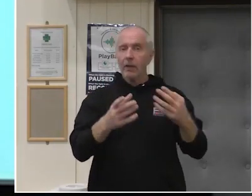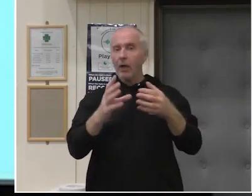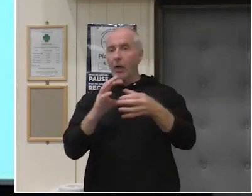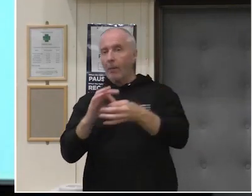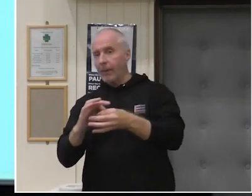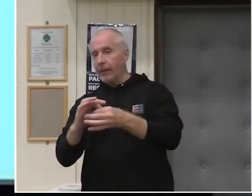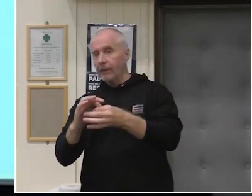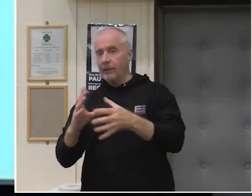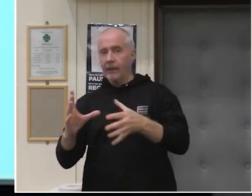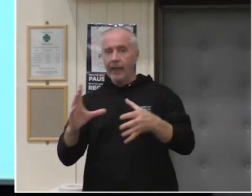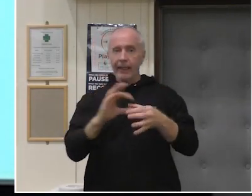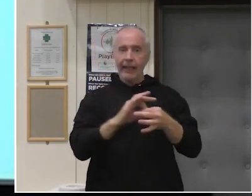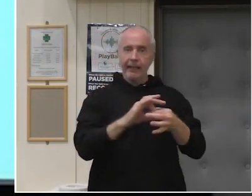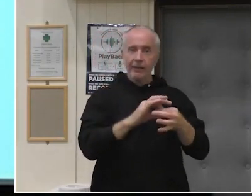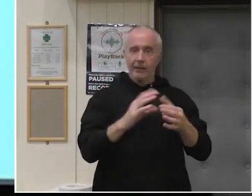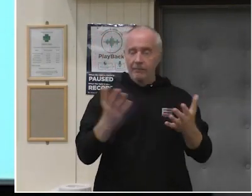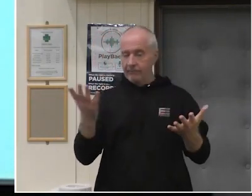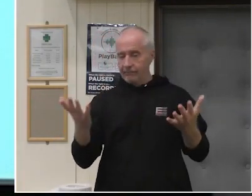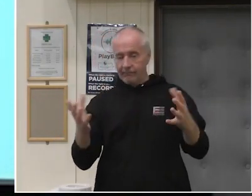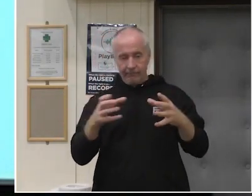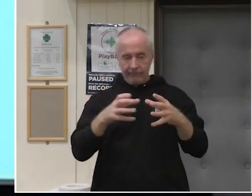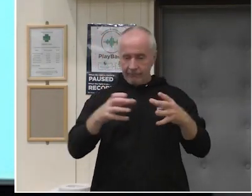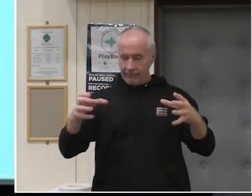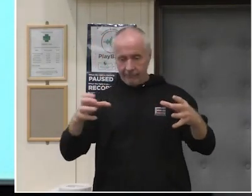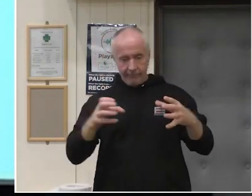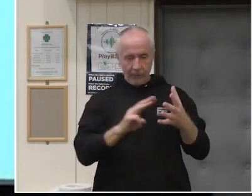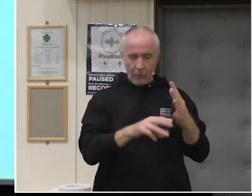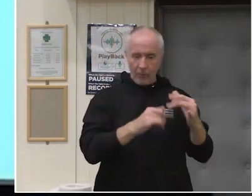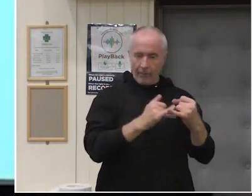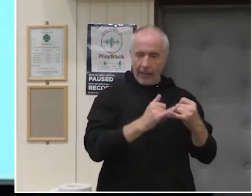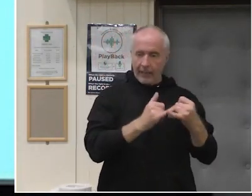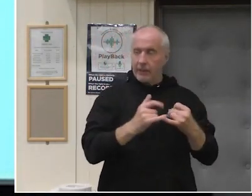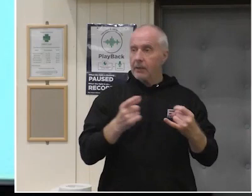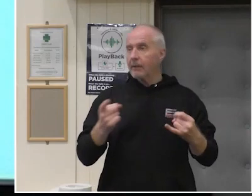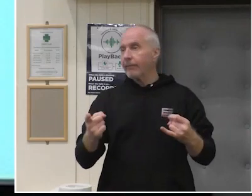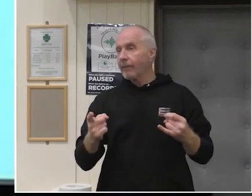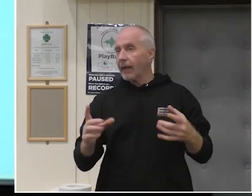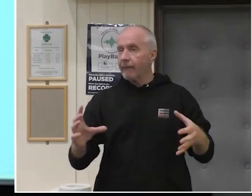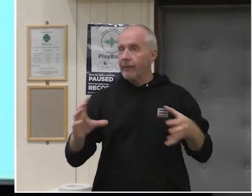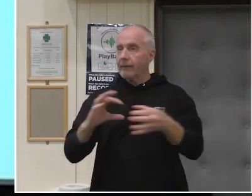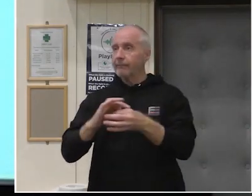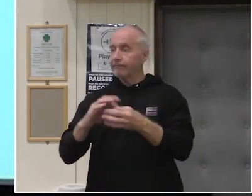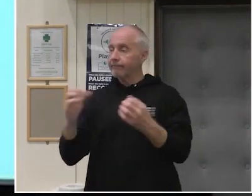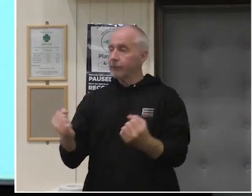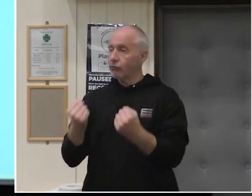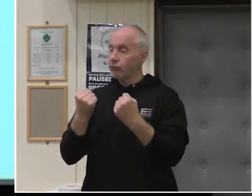its mass, well, how much power we're getting out, if it's coupling more strongly,